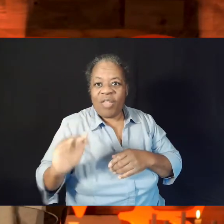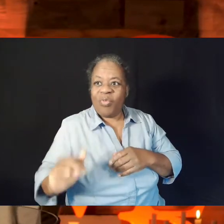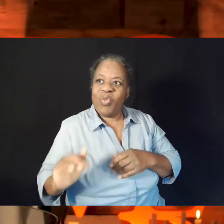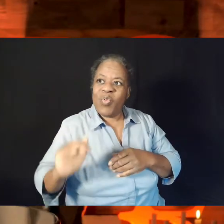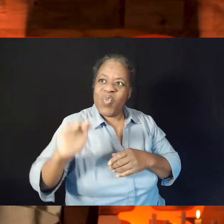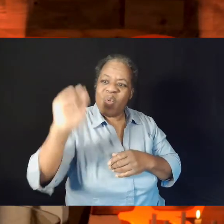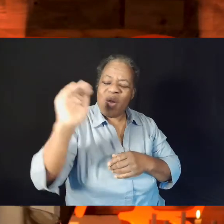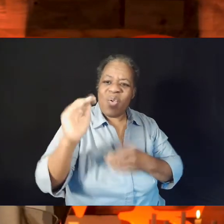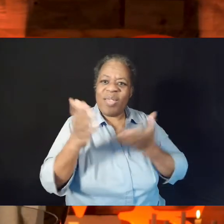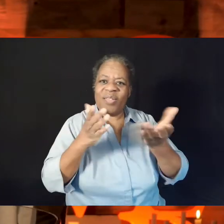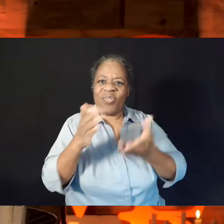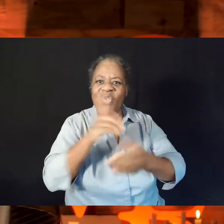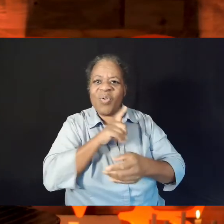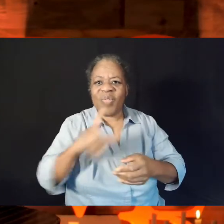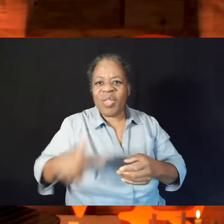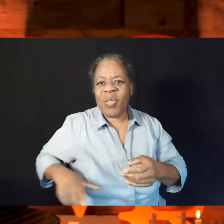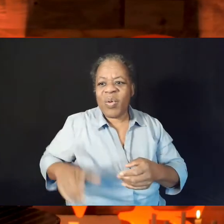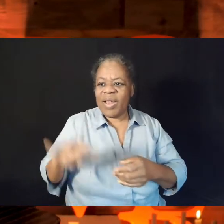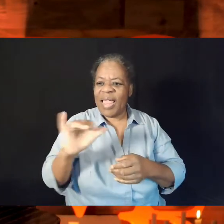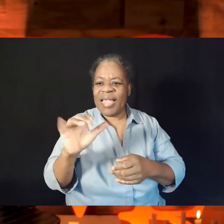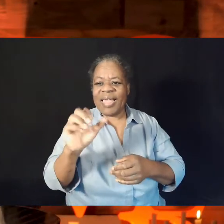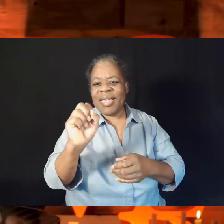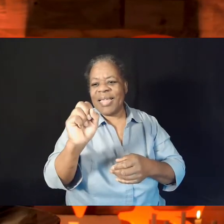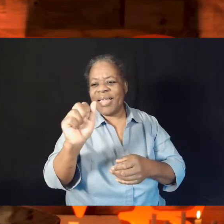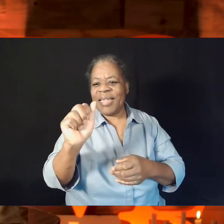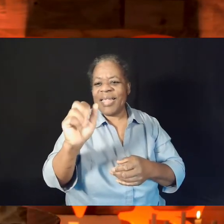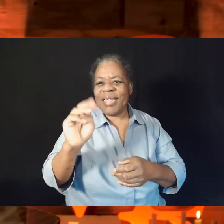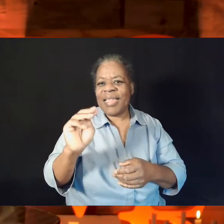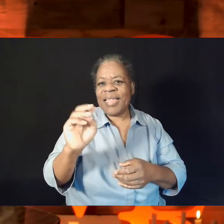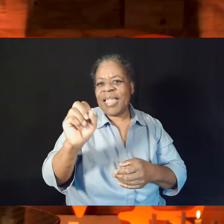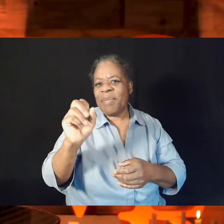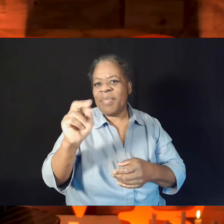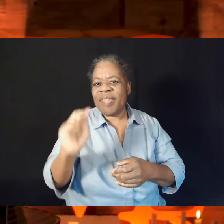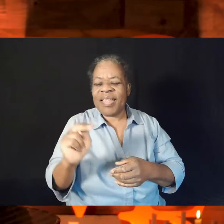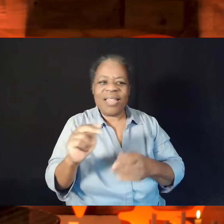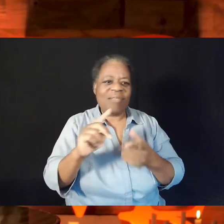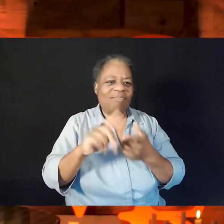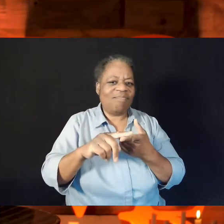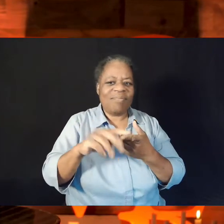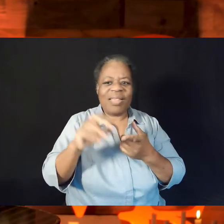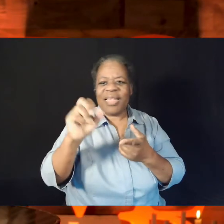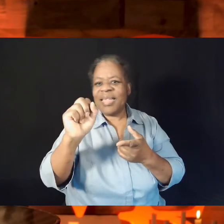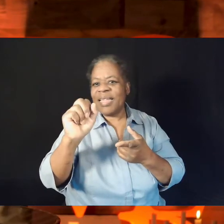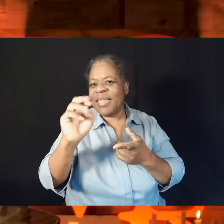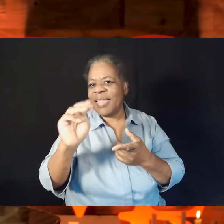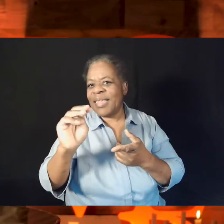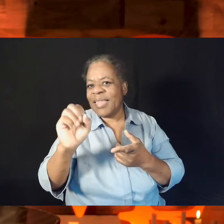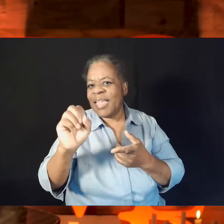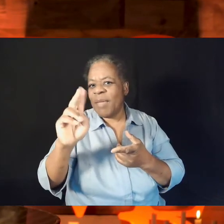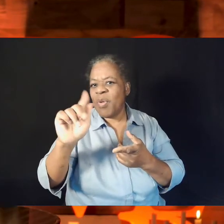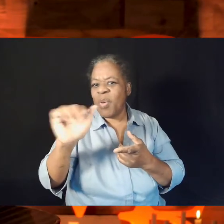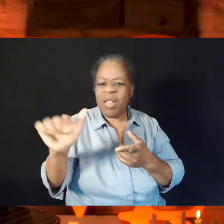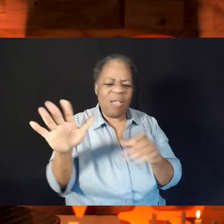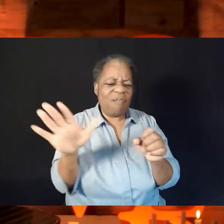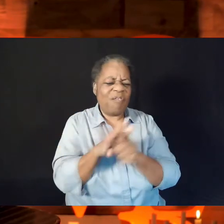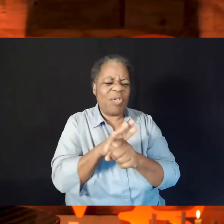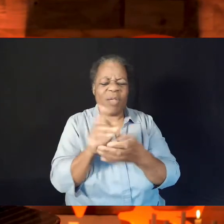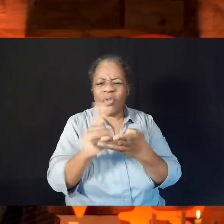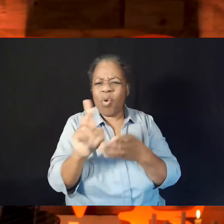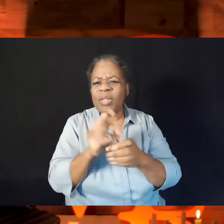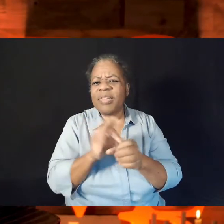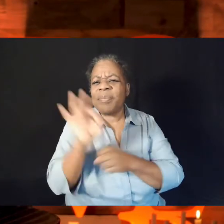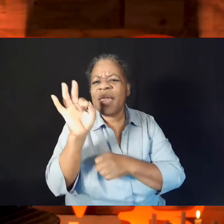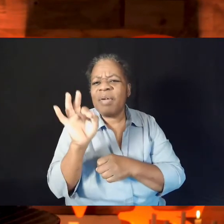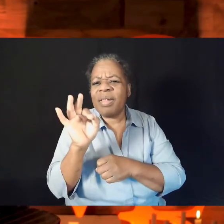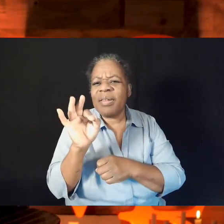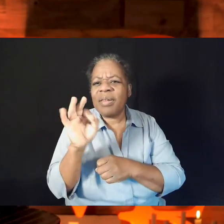manner similar to Samson and Samuel from ages past. He would be filled with the Holy Spirit. Now, up until now,